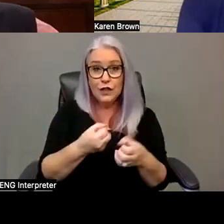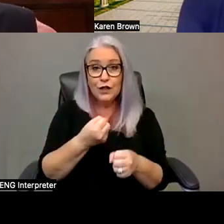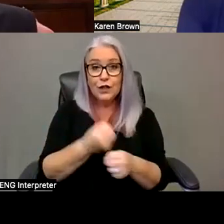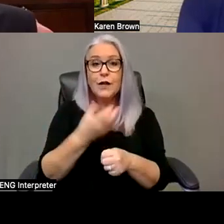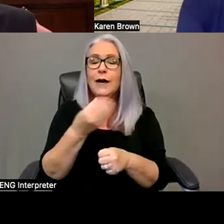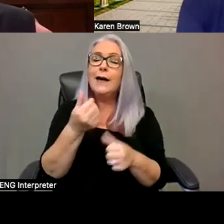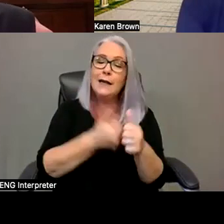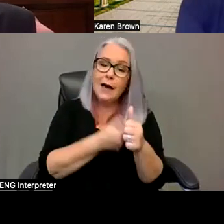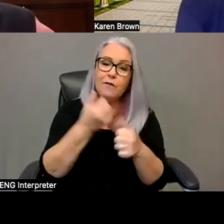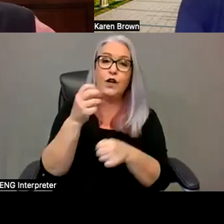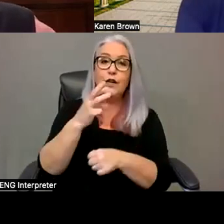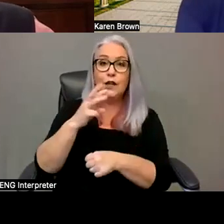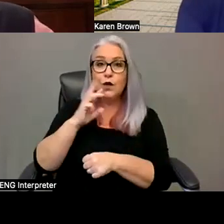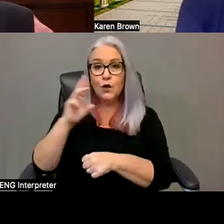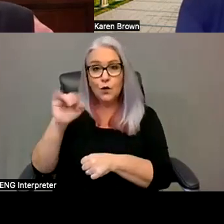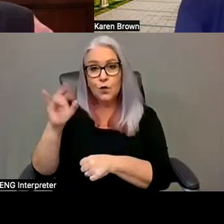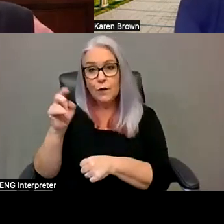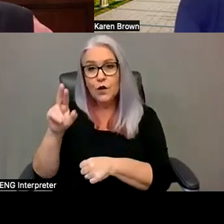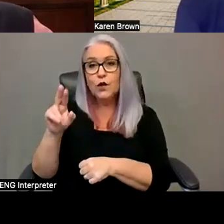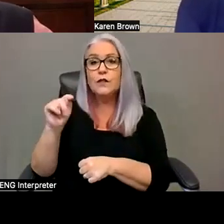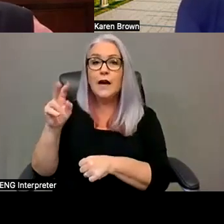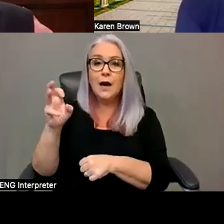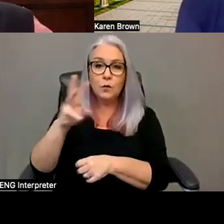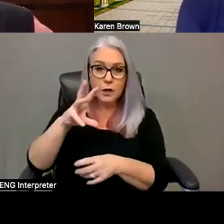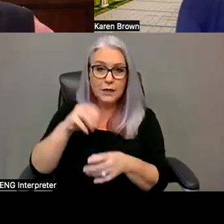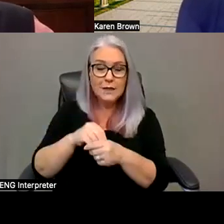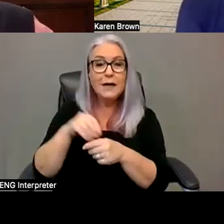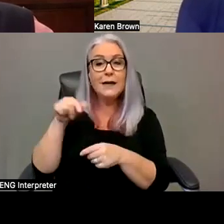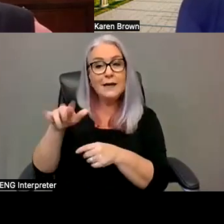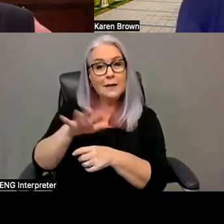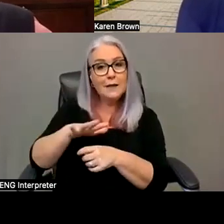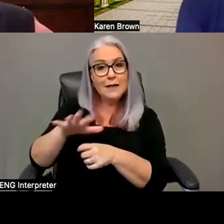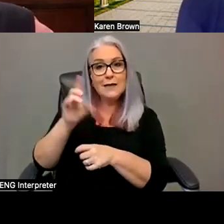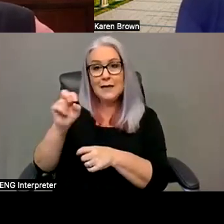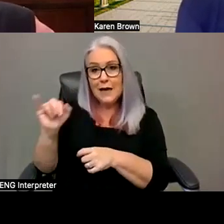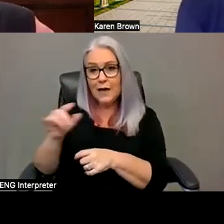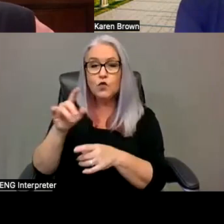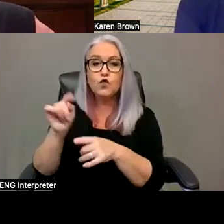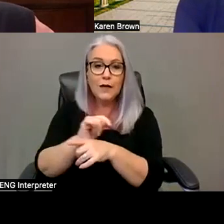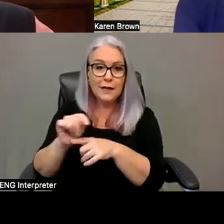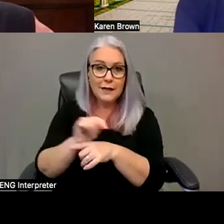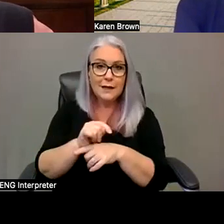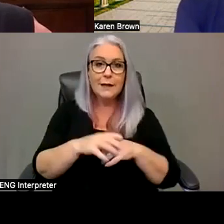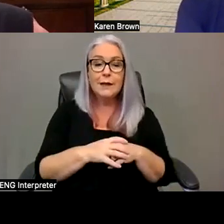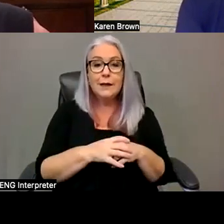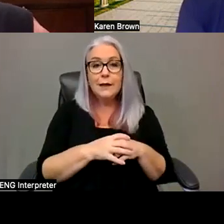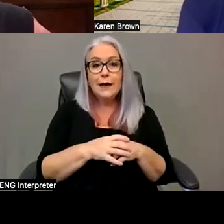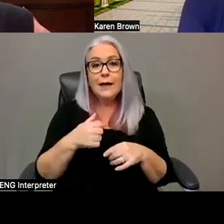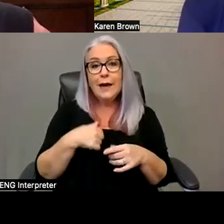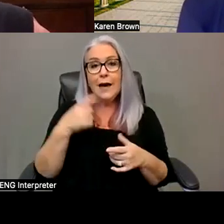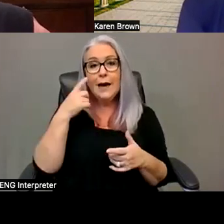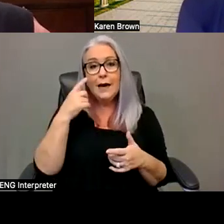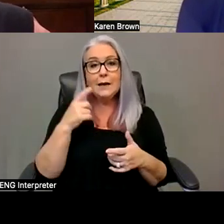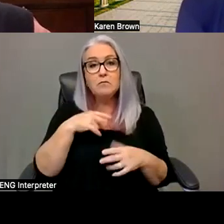river town participated in this training. It was implicit bias training, and I sat through it